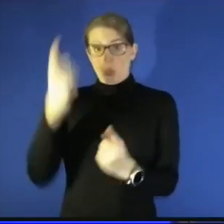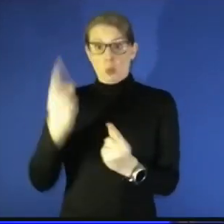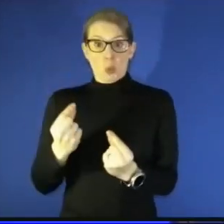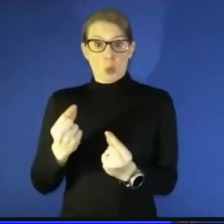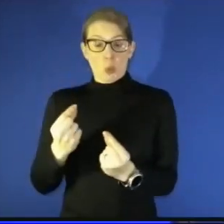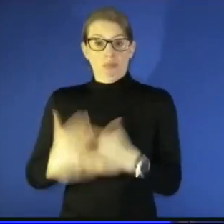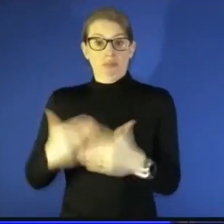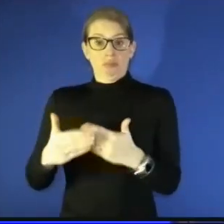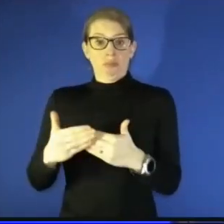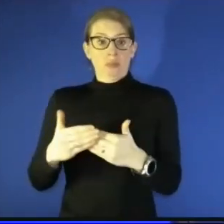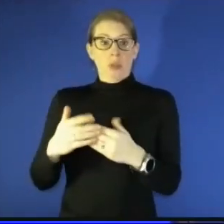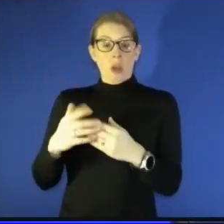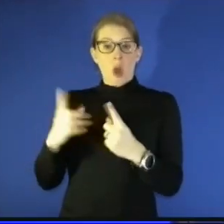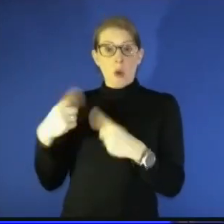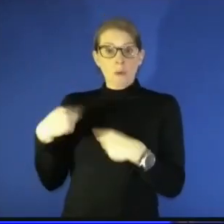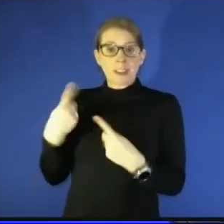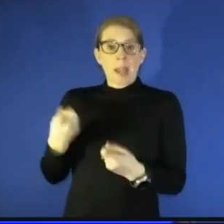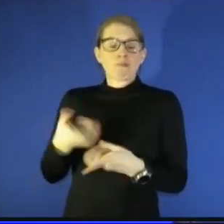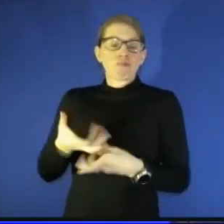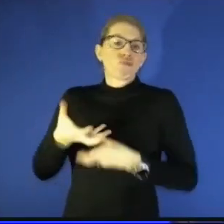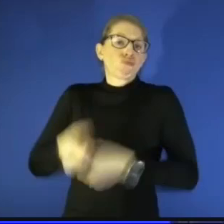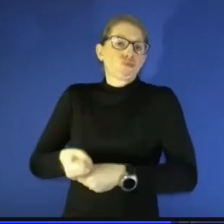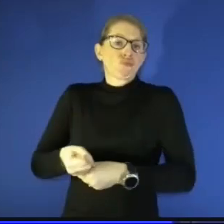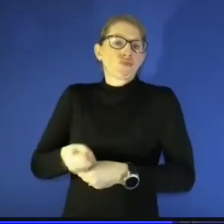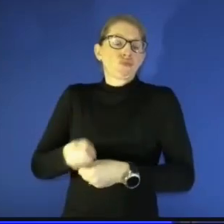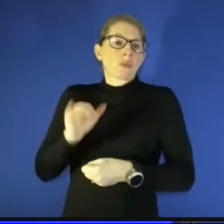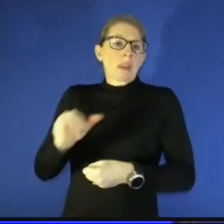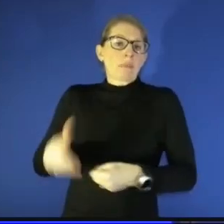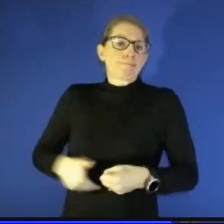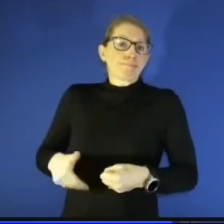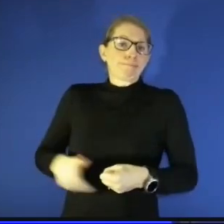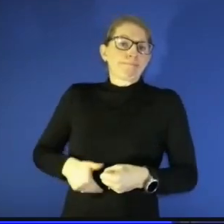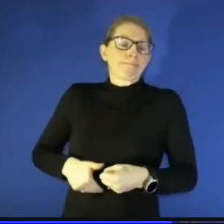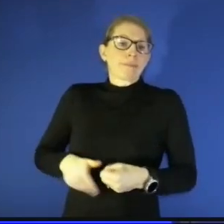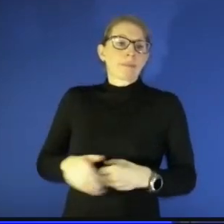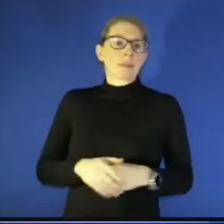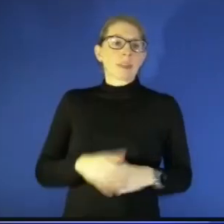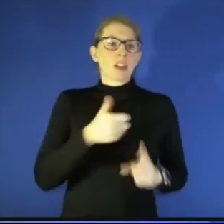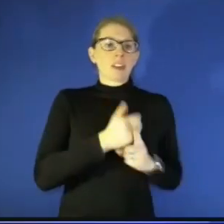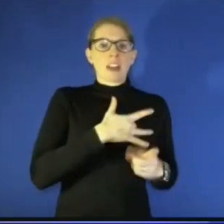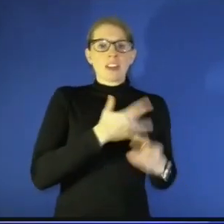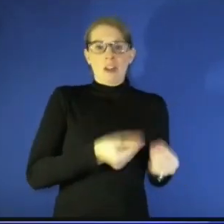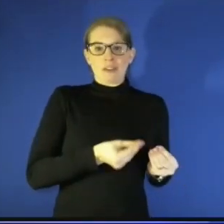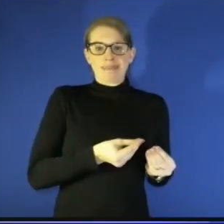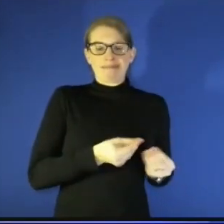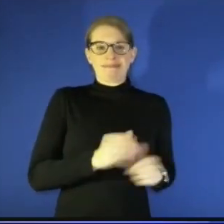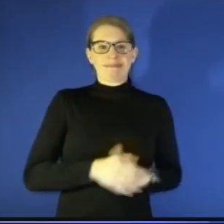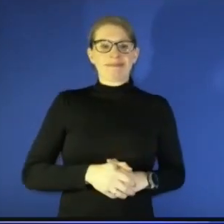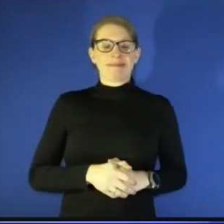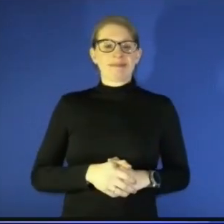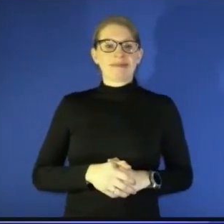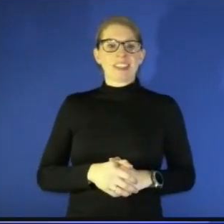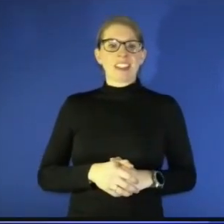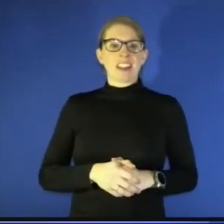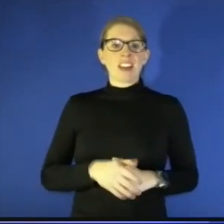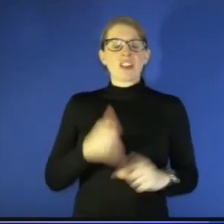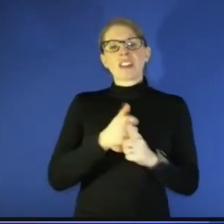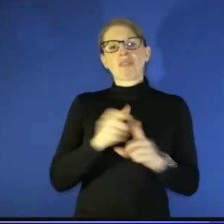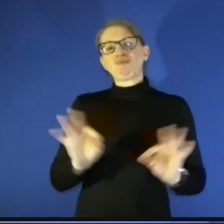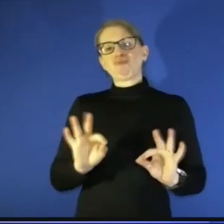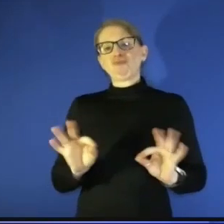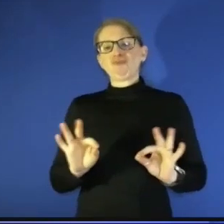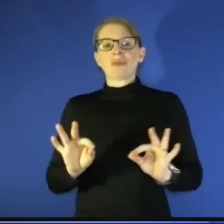have come to trust that significantly. You are a big softie, and I know that you always kind of downplay your part in these, but we call these the